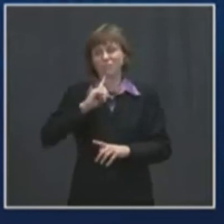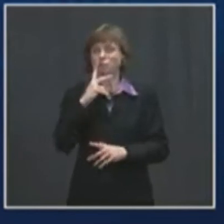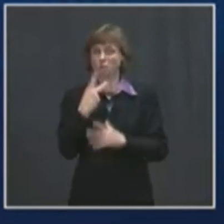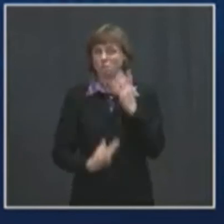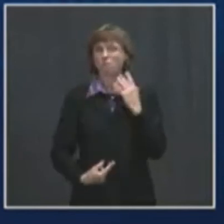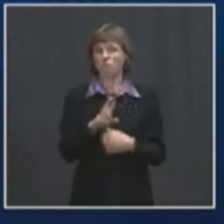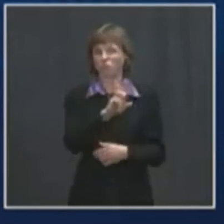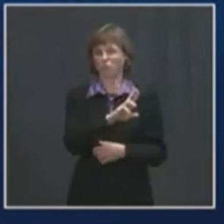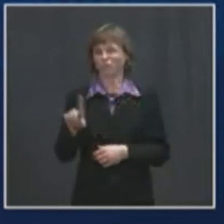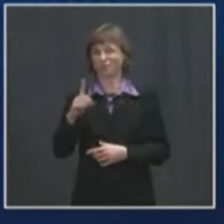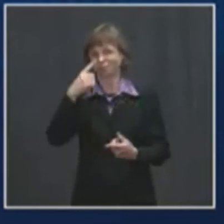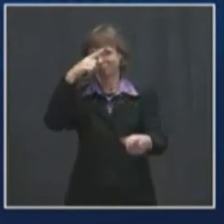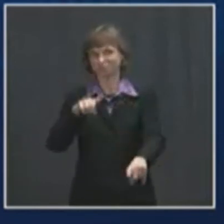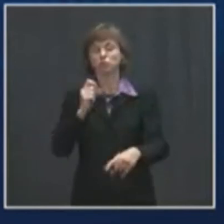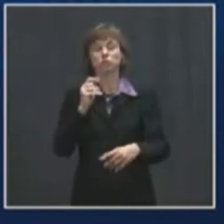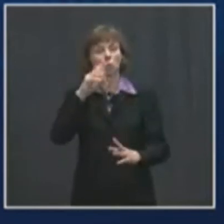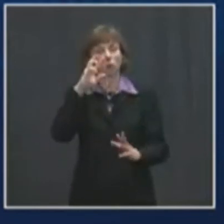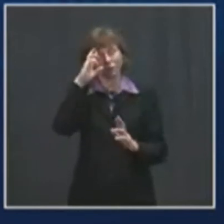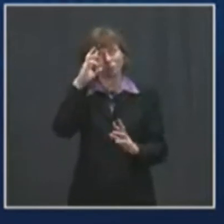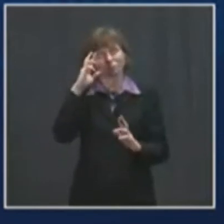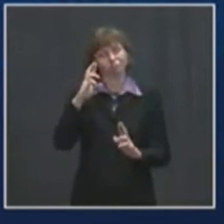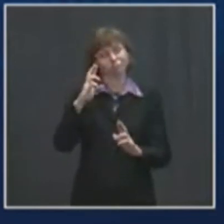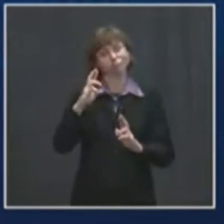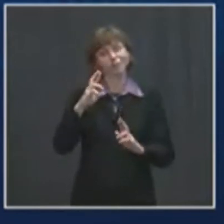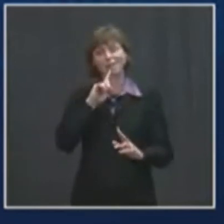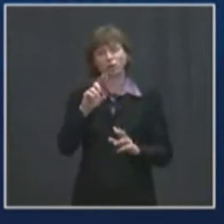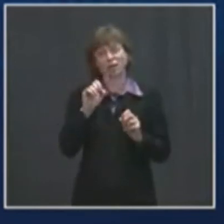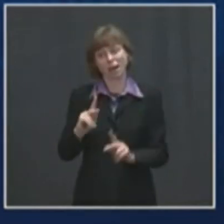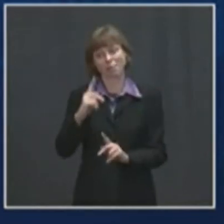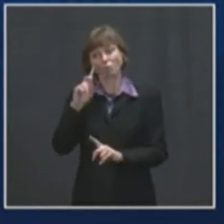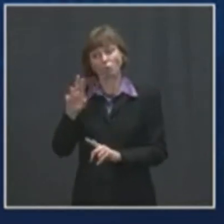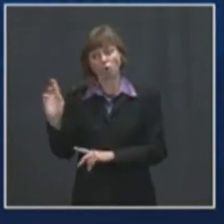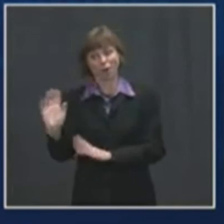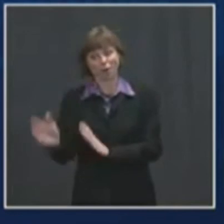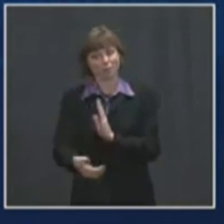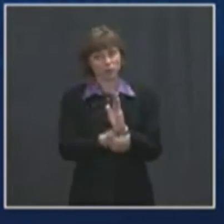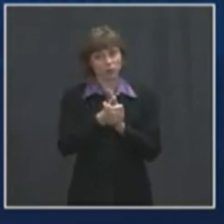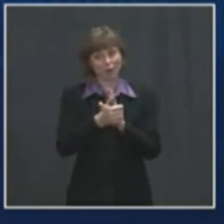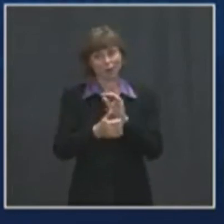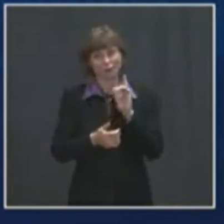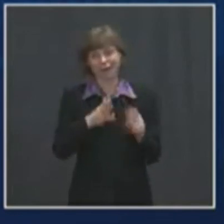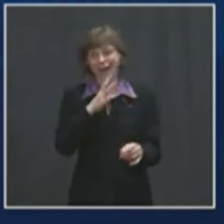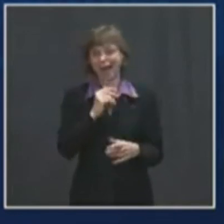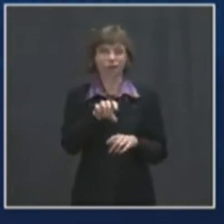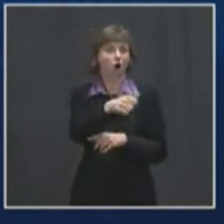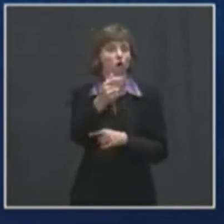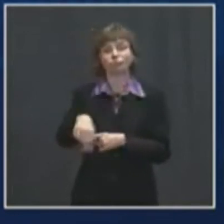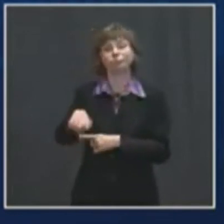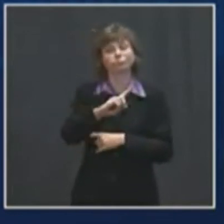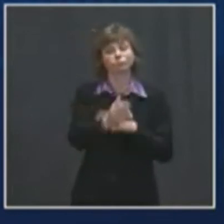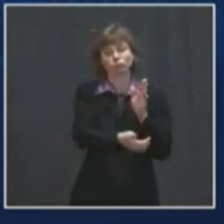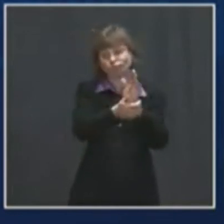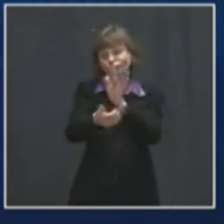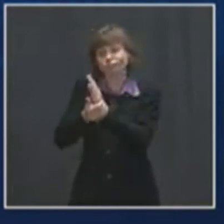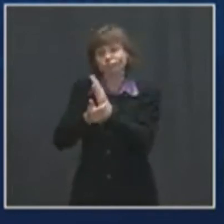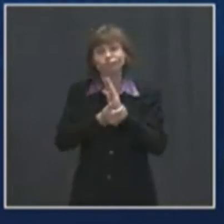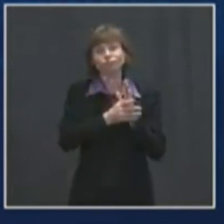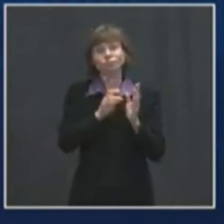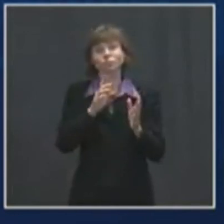there will be opportunities for amendments from Republicans, amendments from others across the board to be a part of this process moving